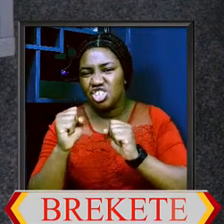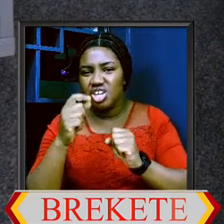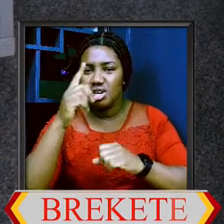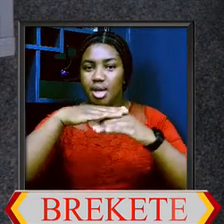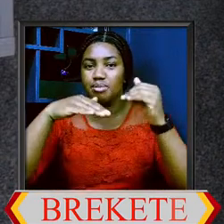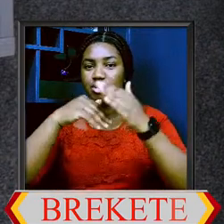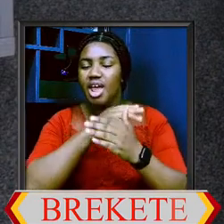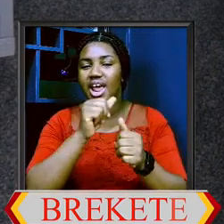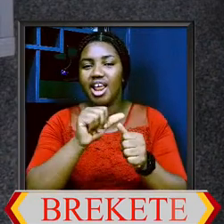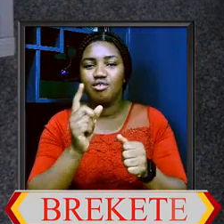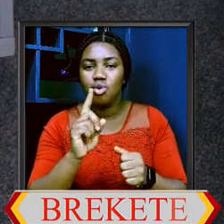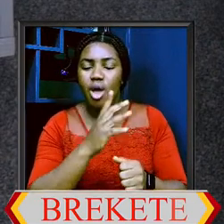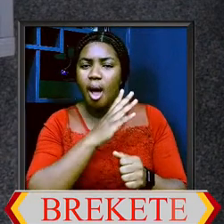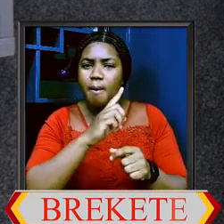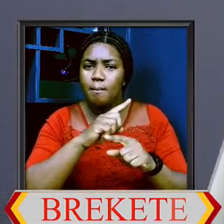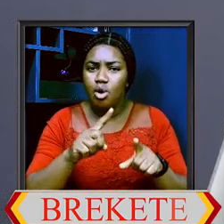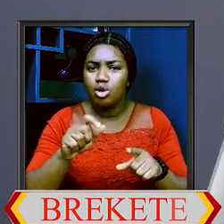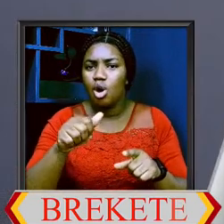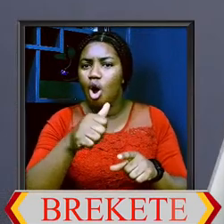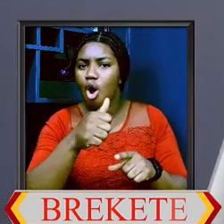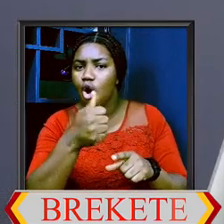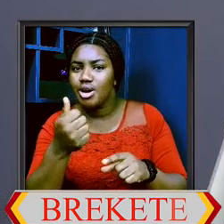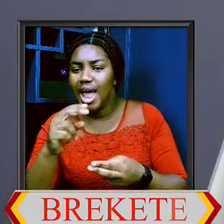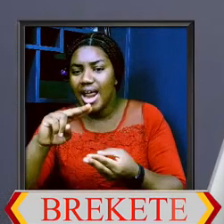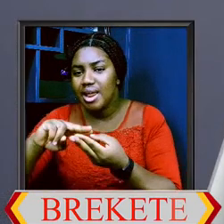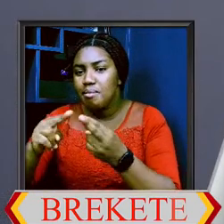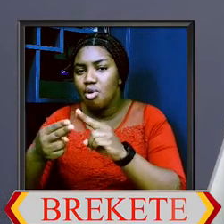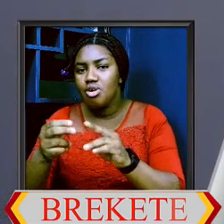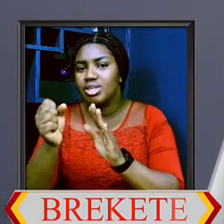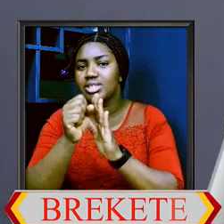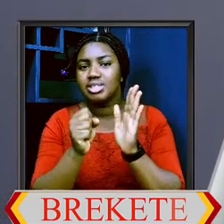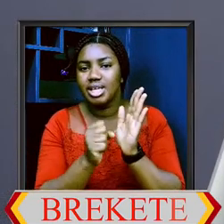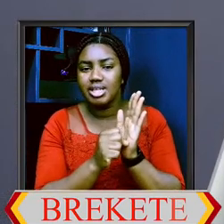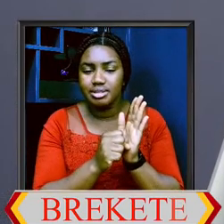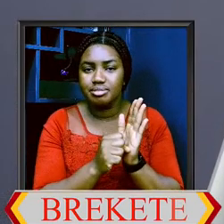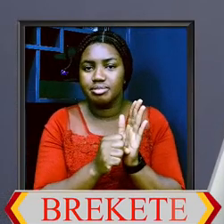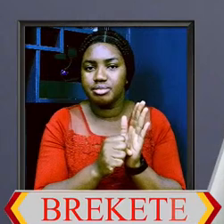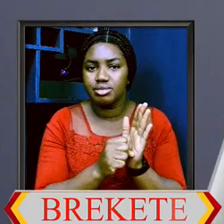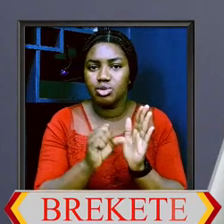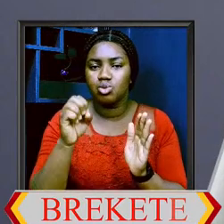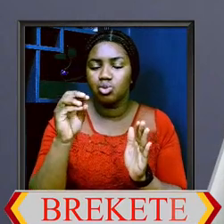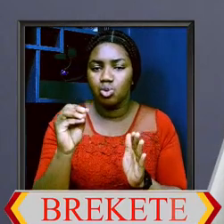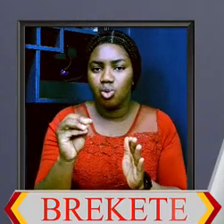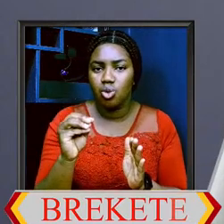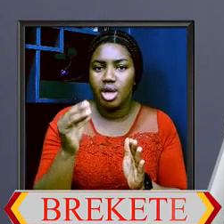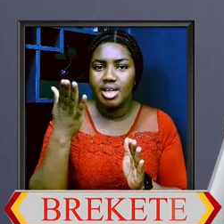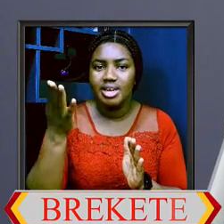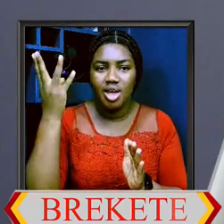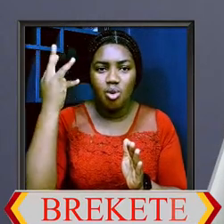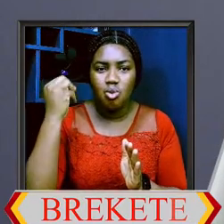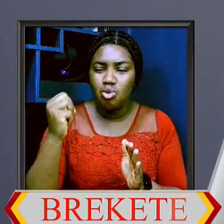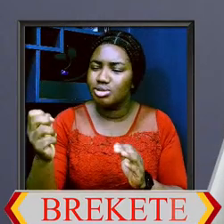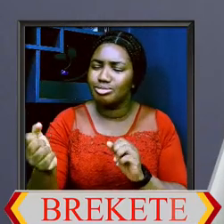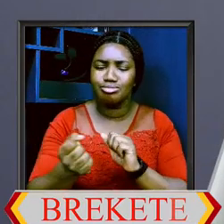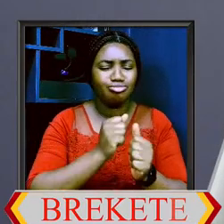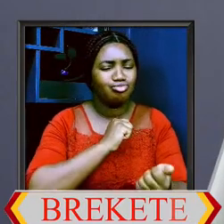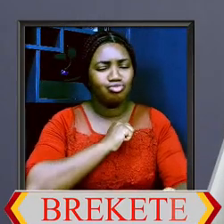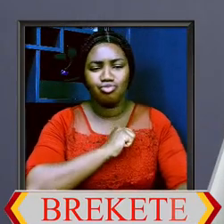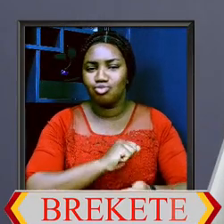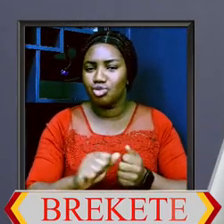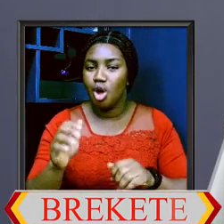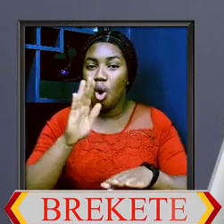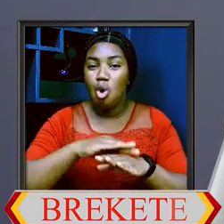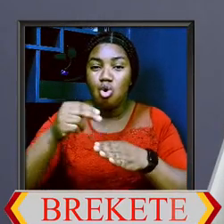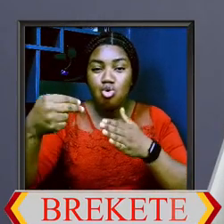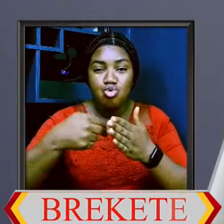everywhere but other neighboring state so there was a disaster